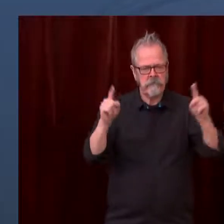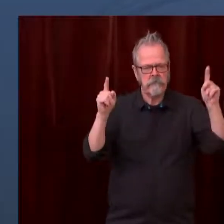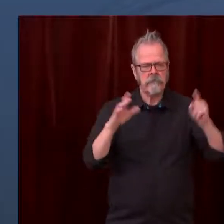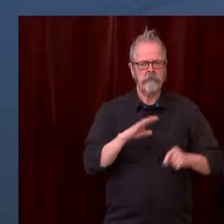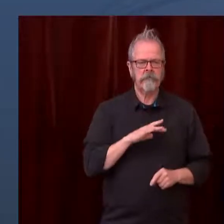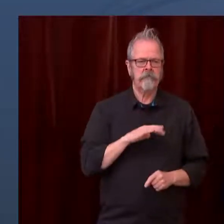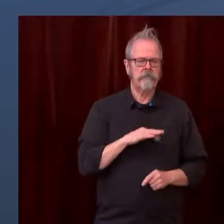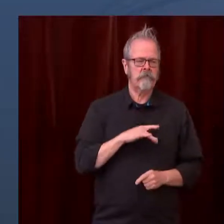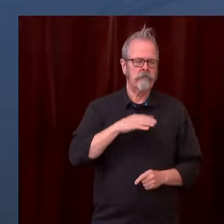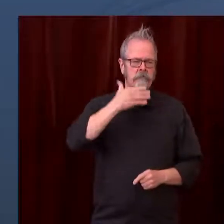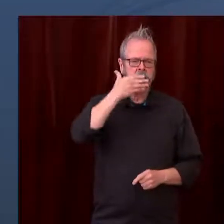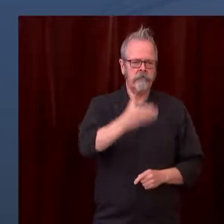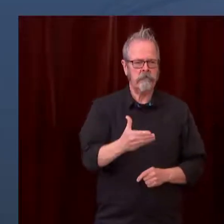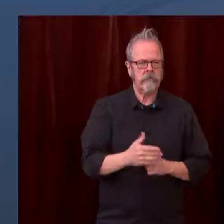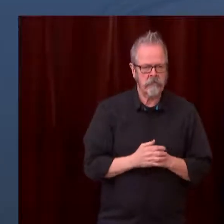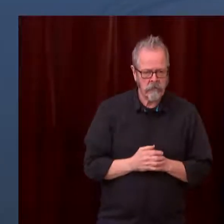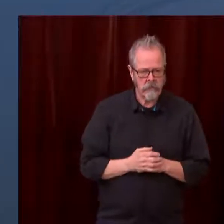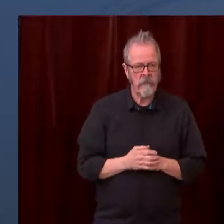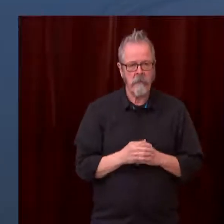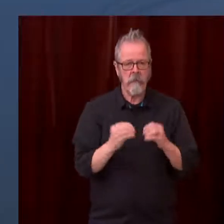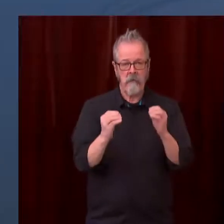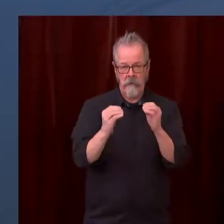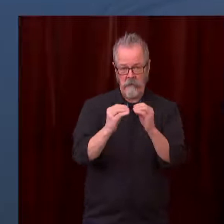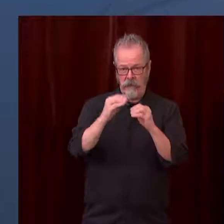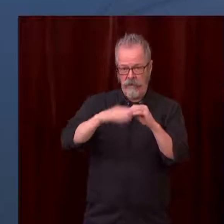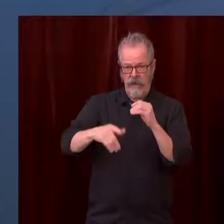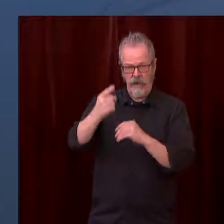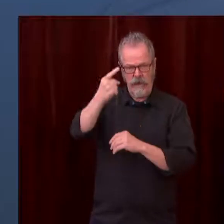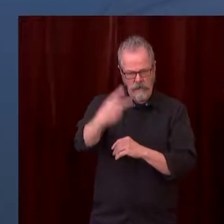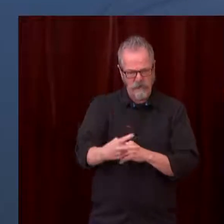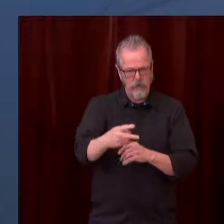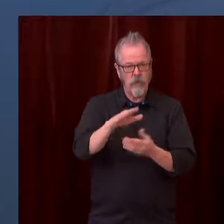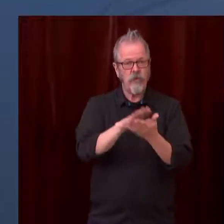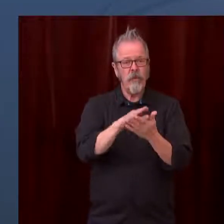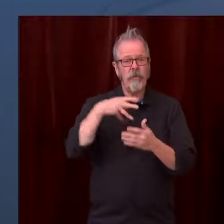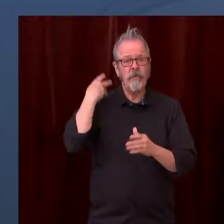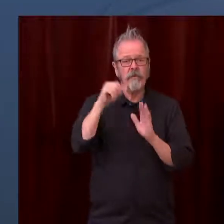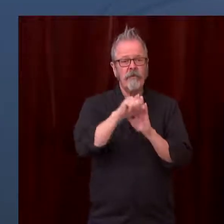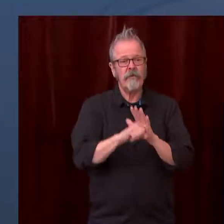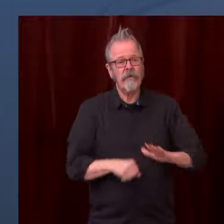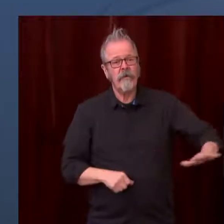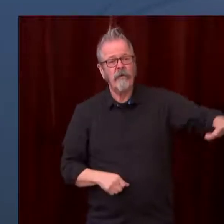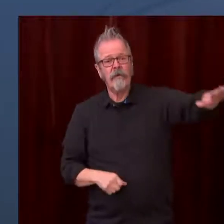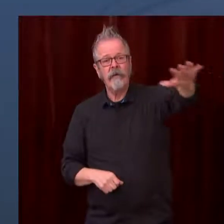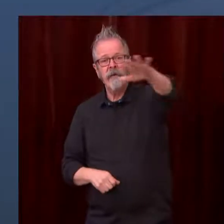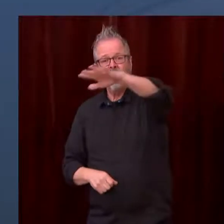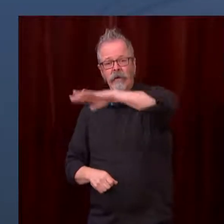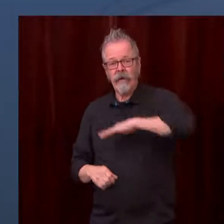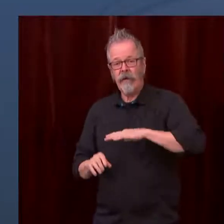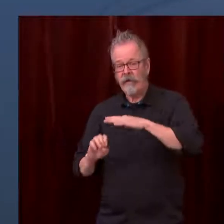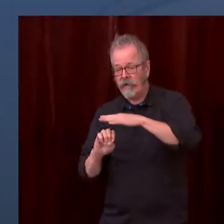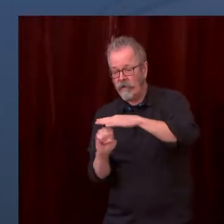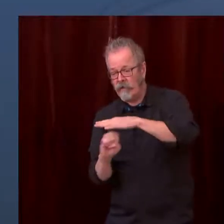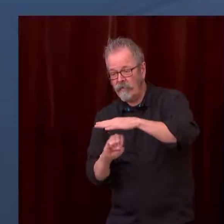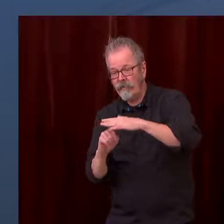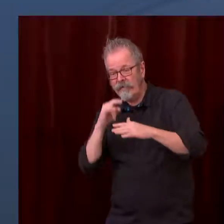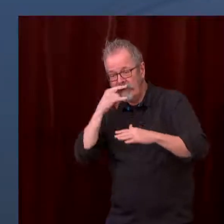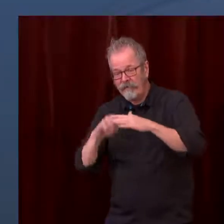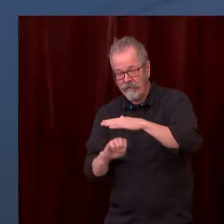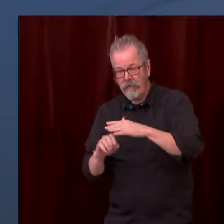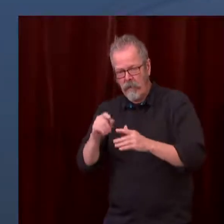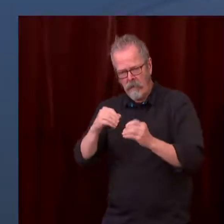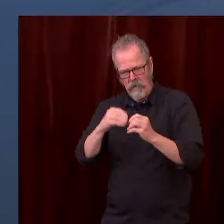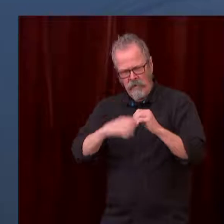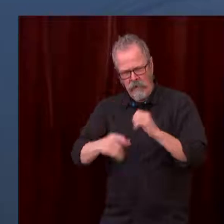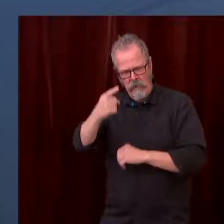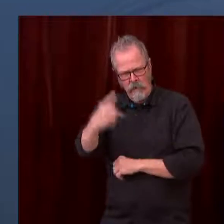returned on-site instruction in our elementary school, which I think is a good thing. Roughly half of the elementary school students